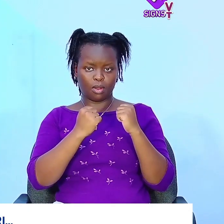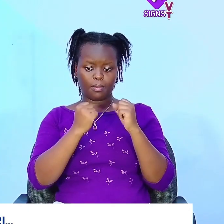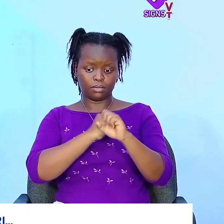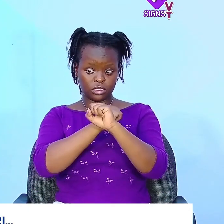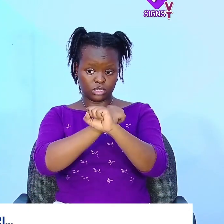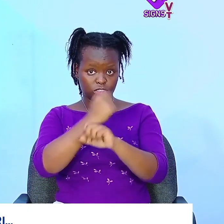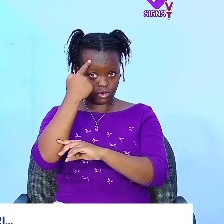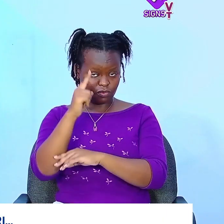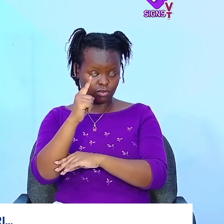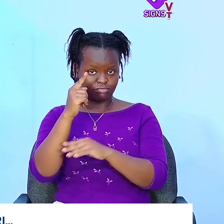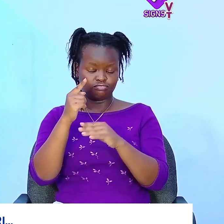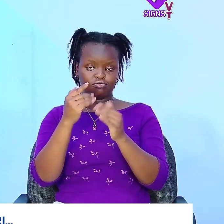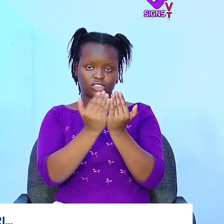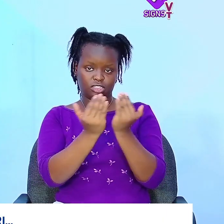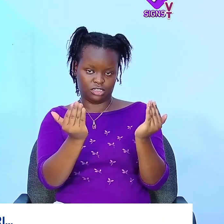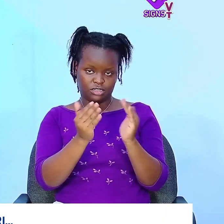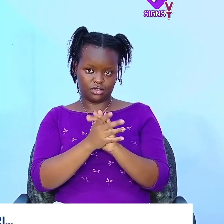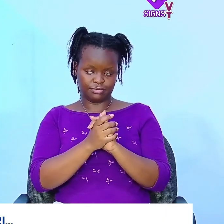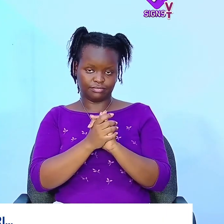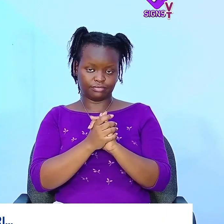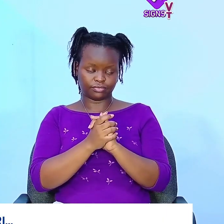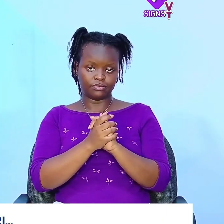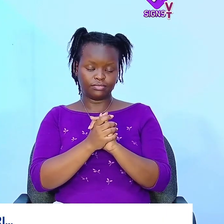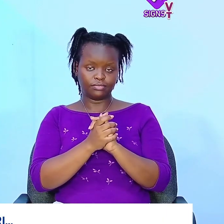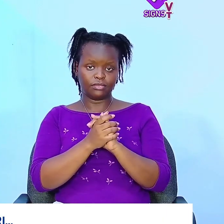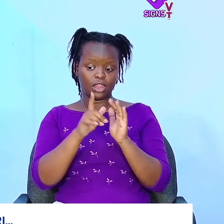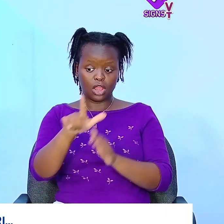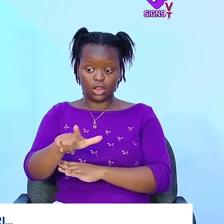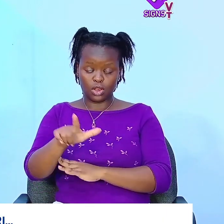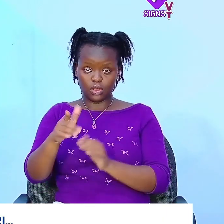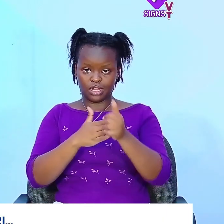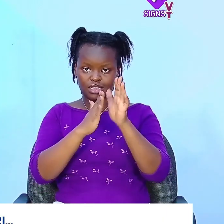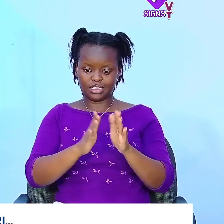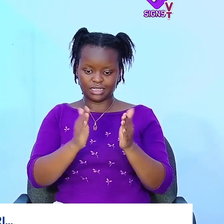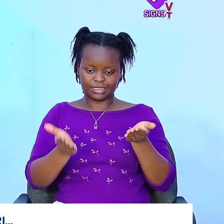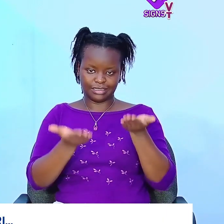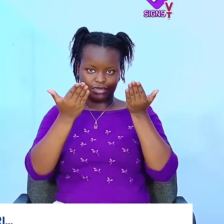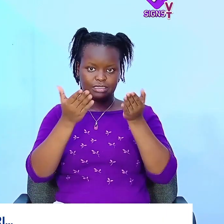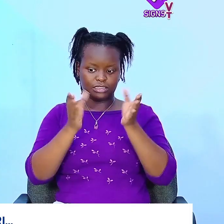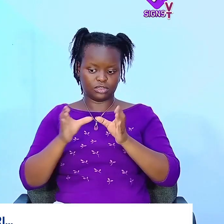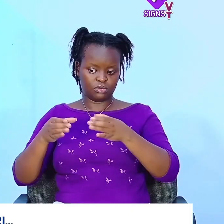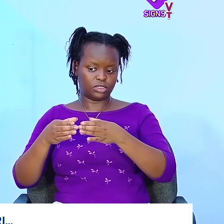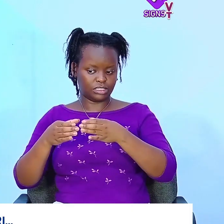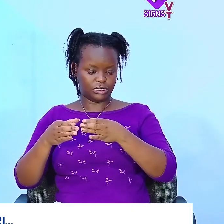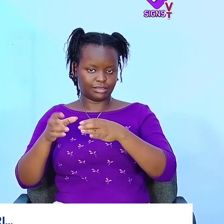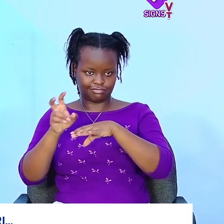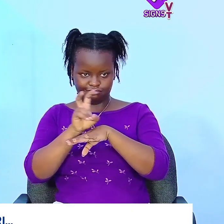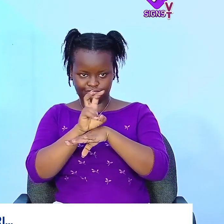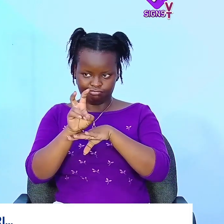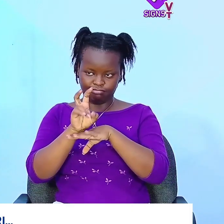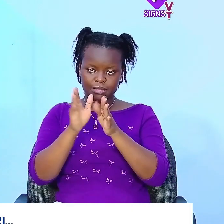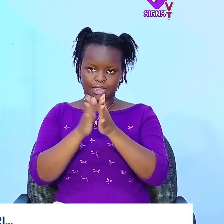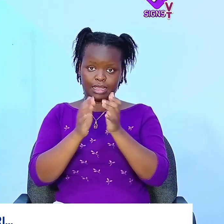for vulnerable children. Local leaders have called for increased community vigilance and